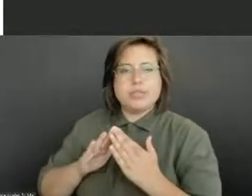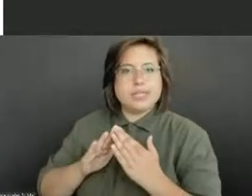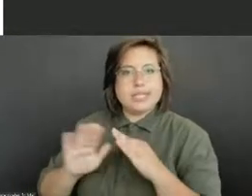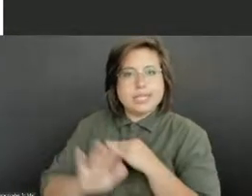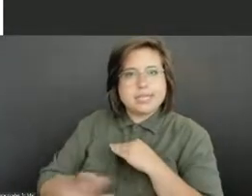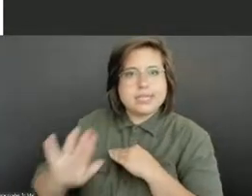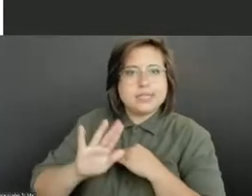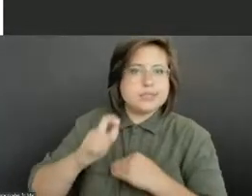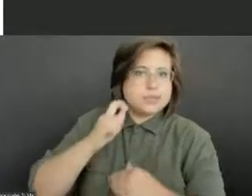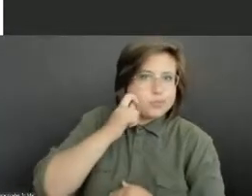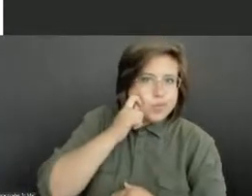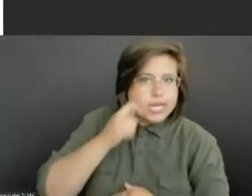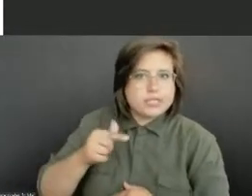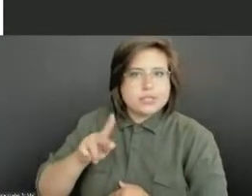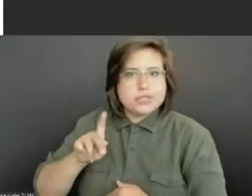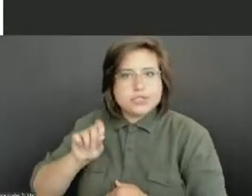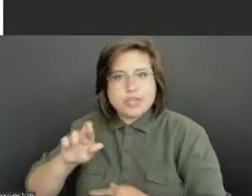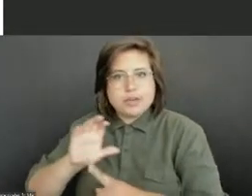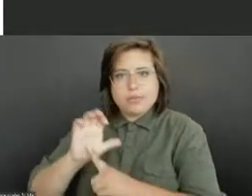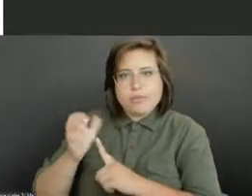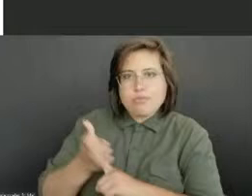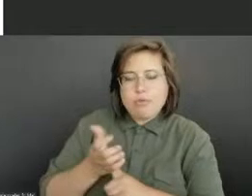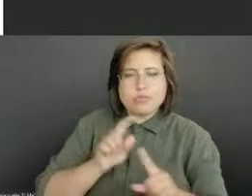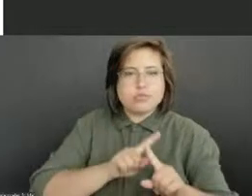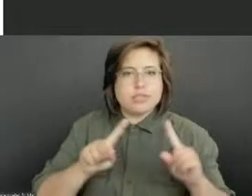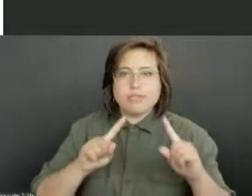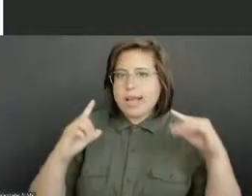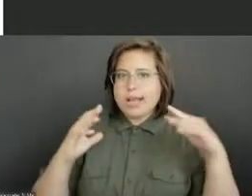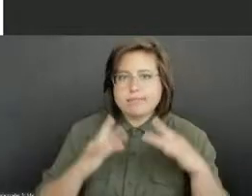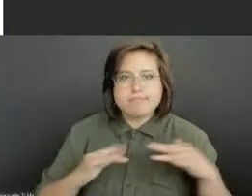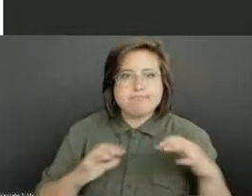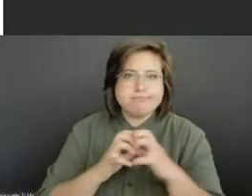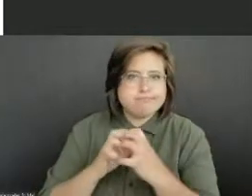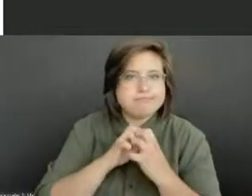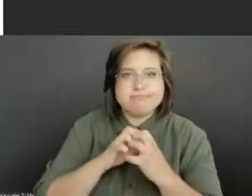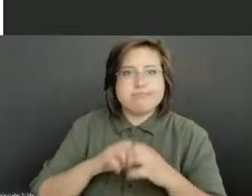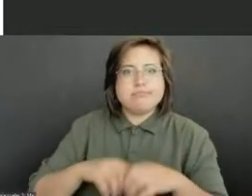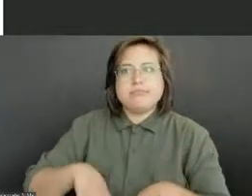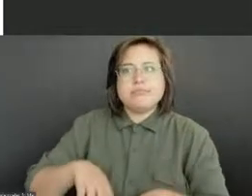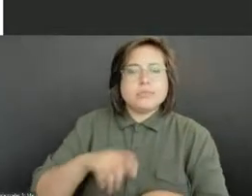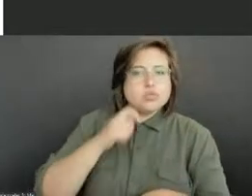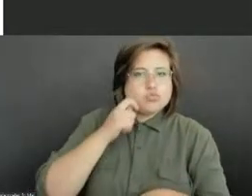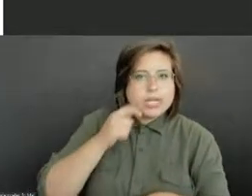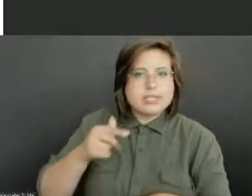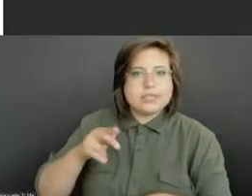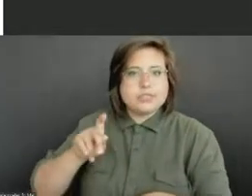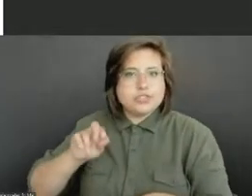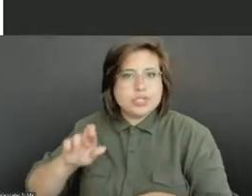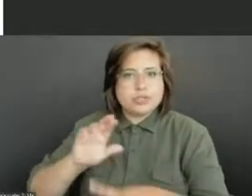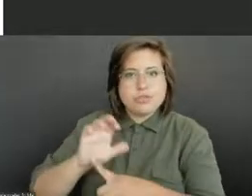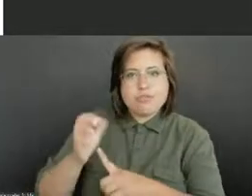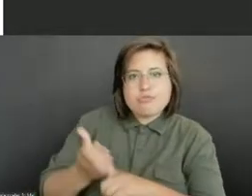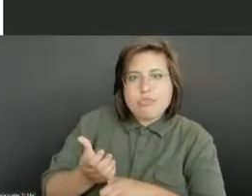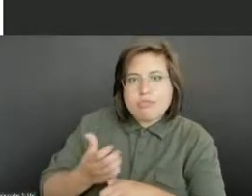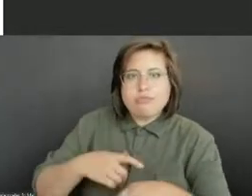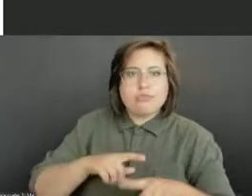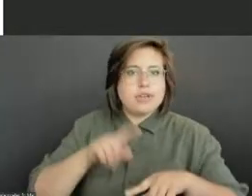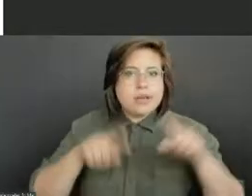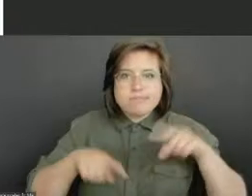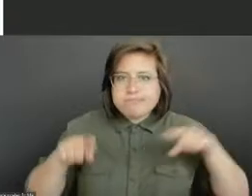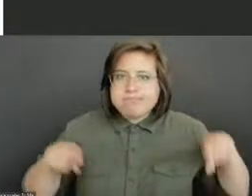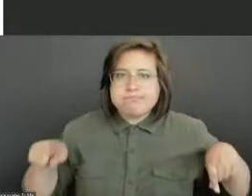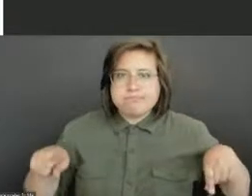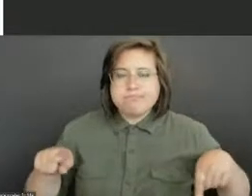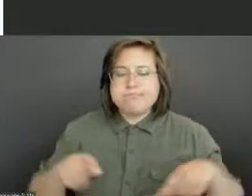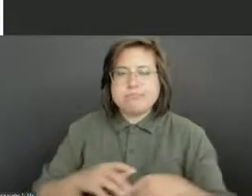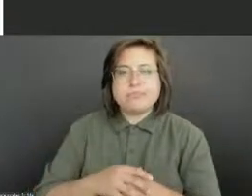race, gender, cultural difference, across race, gender, and cultural differences in the